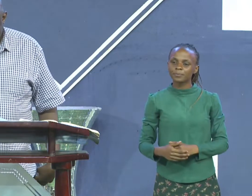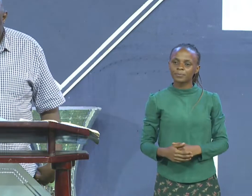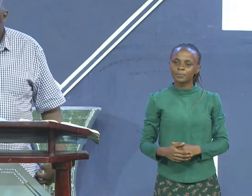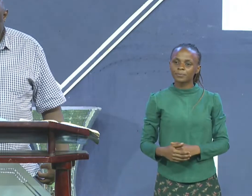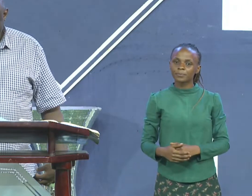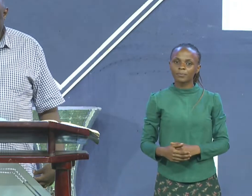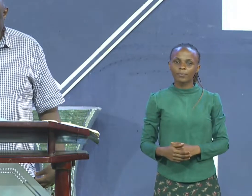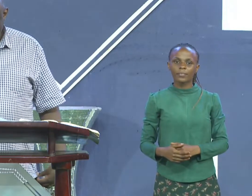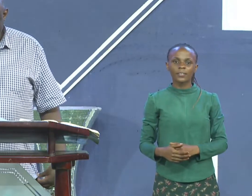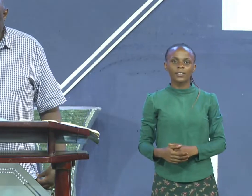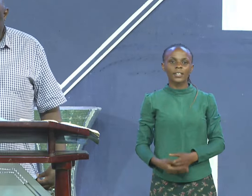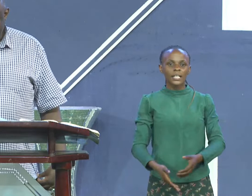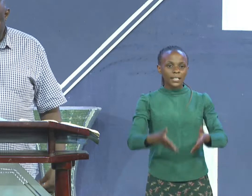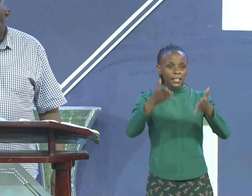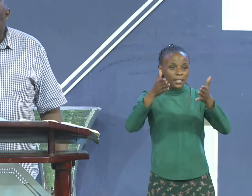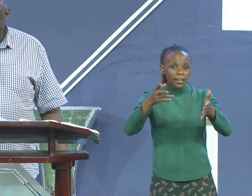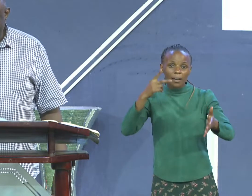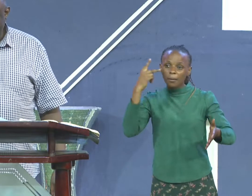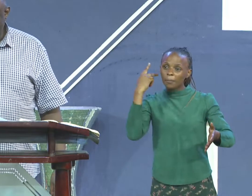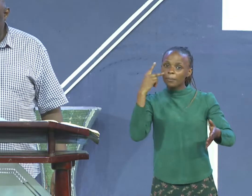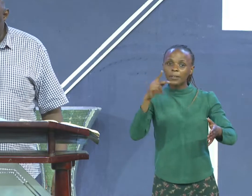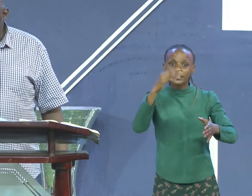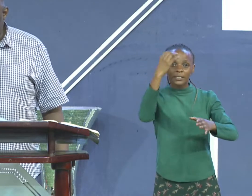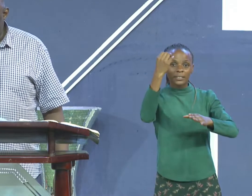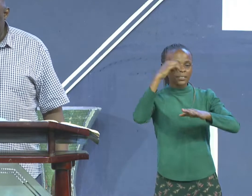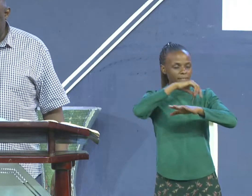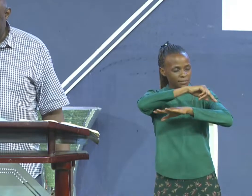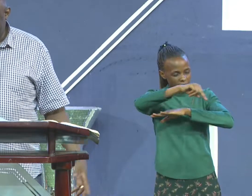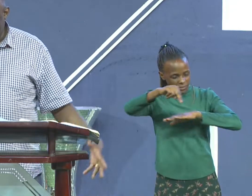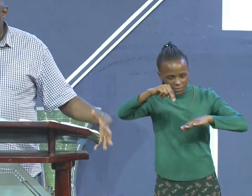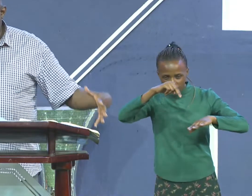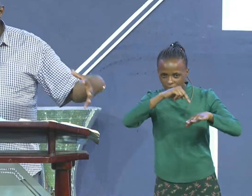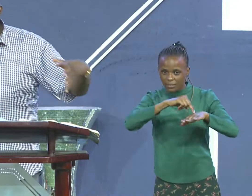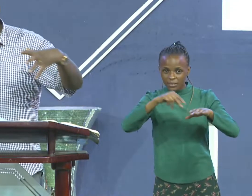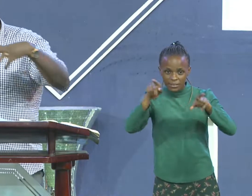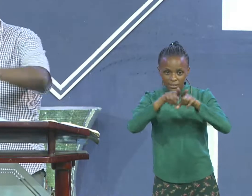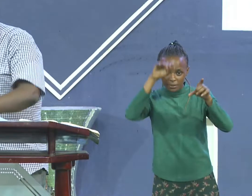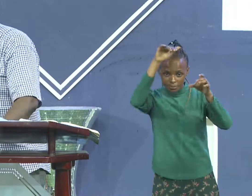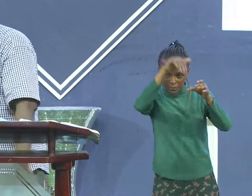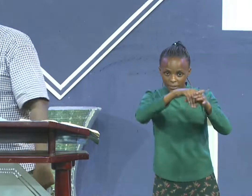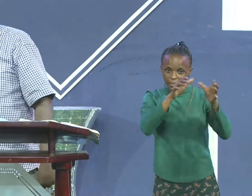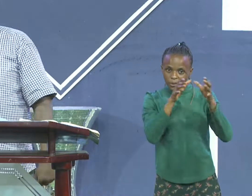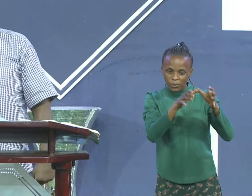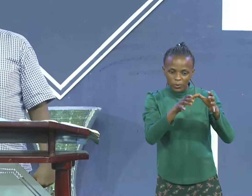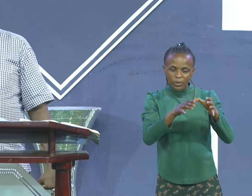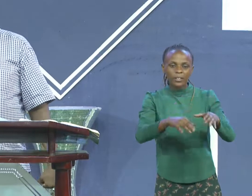Unfortunately, here the Perizzites are one of the six nations that the children of Israel stayed